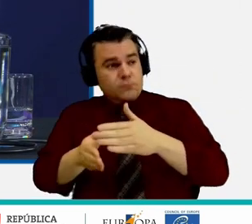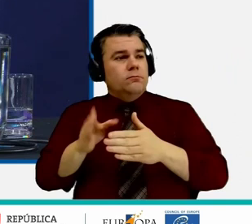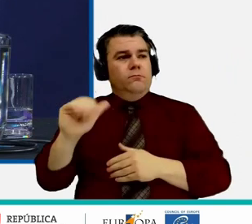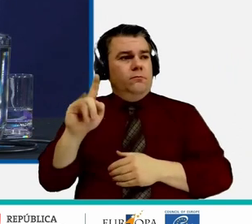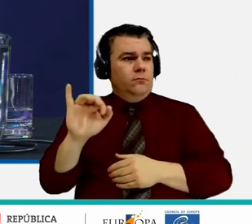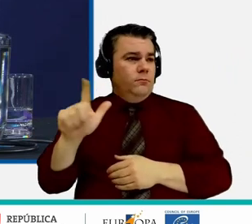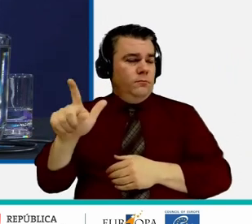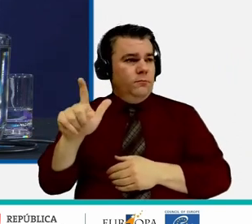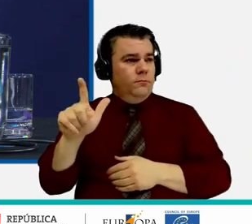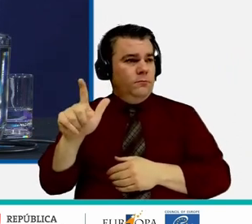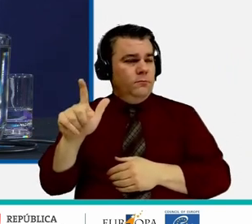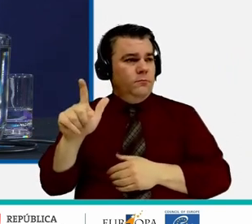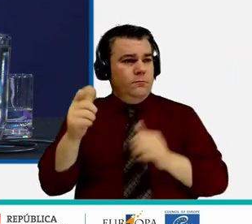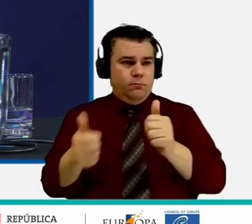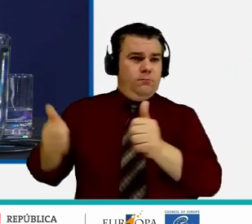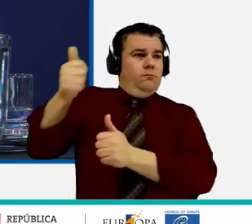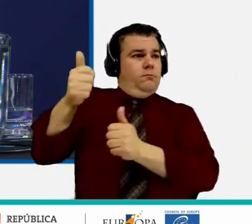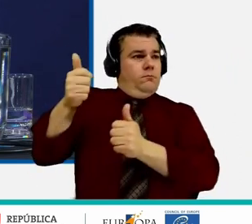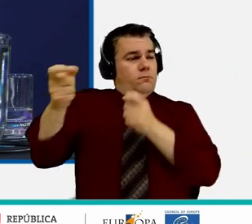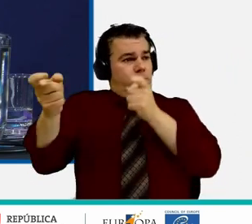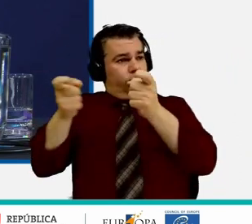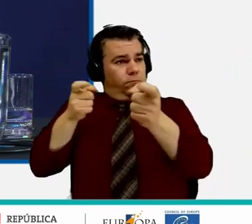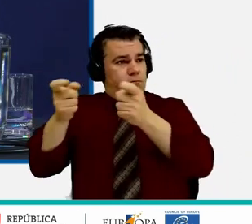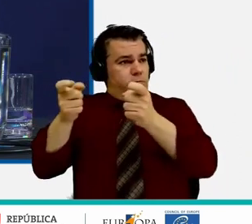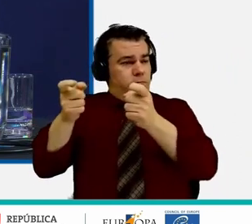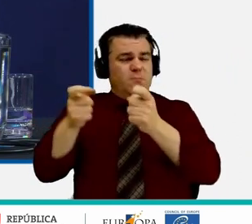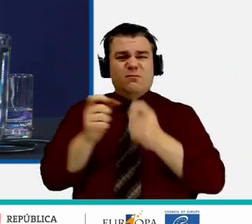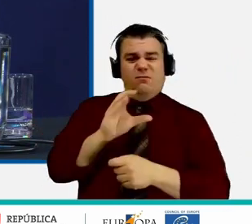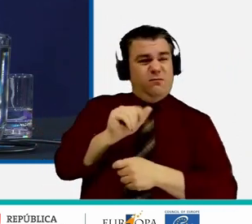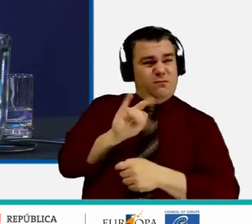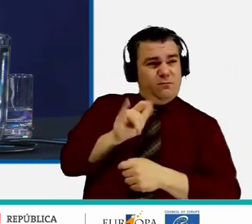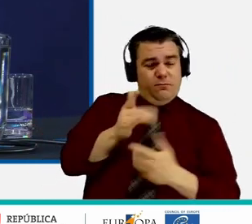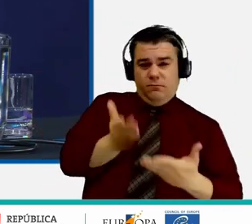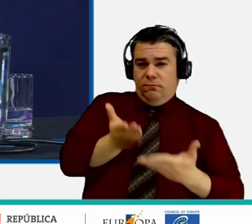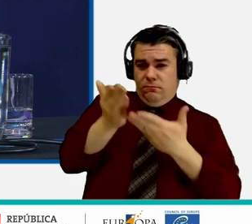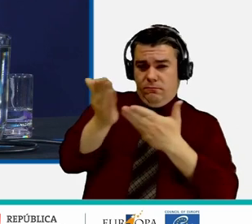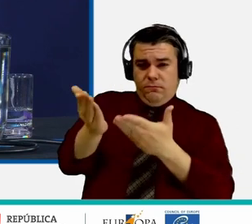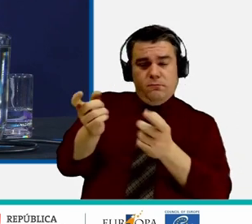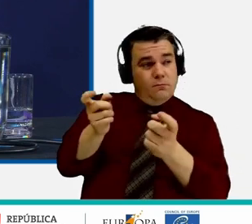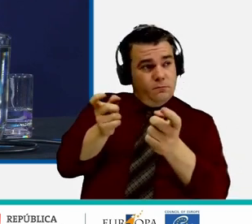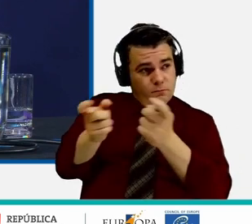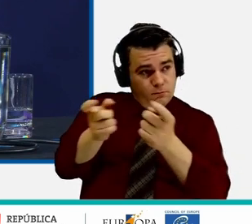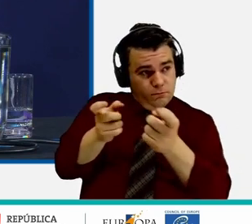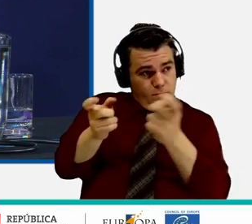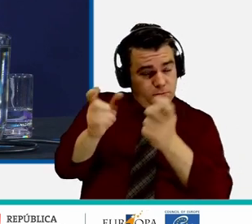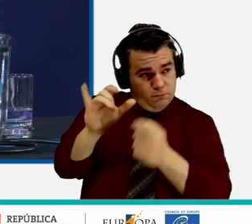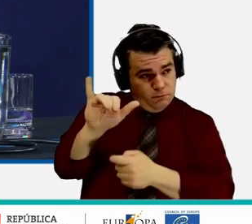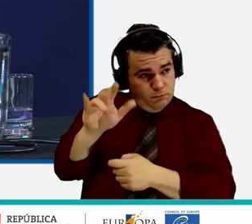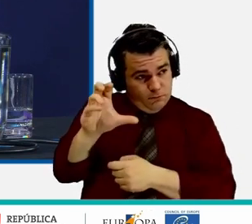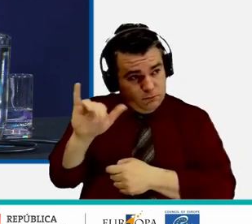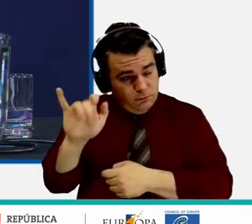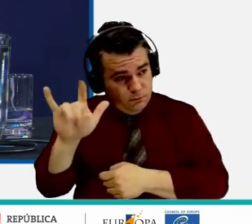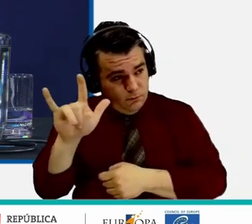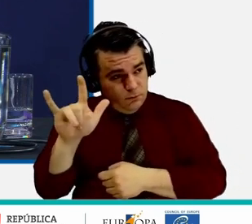of civil protection, at the proposal of Cantonal Administration of Civil Protection, approved and